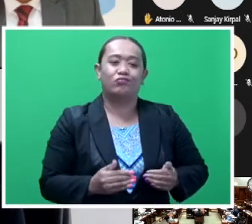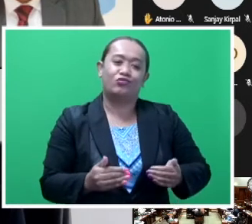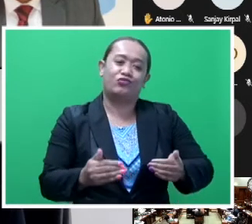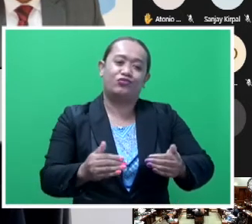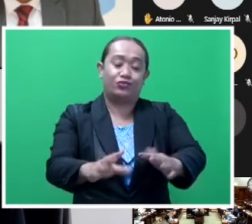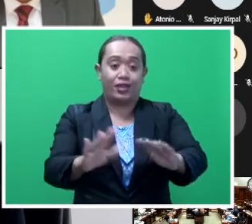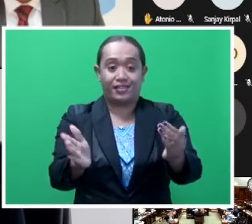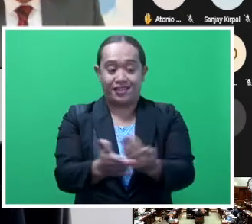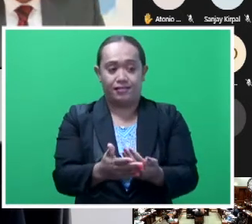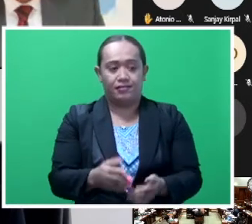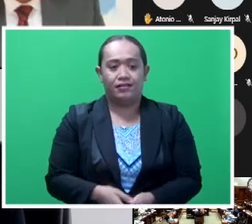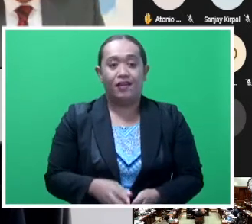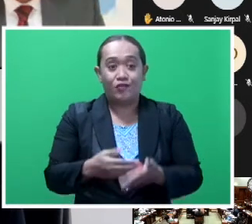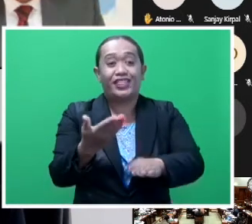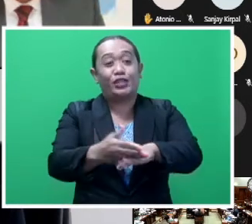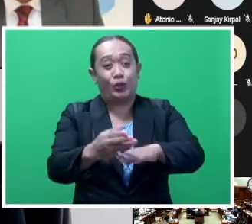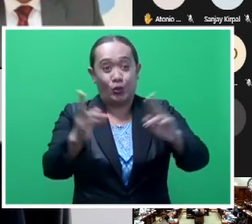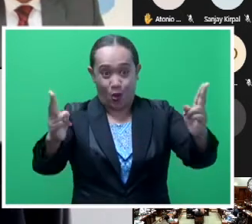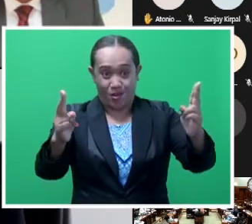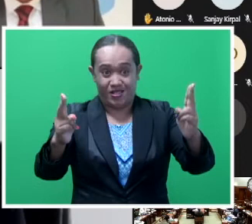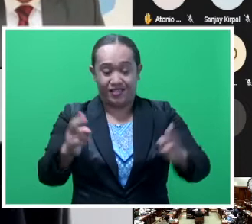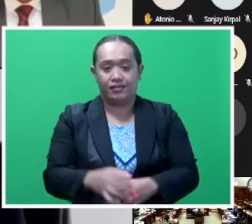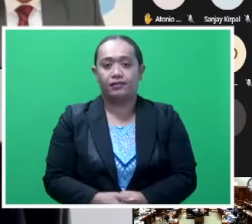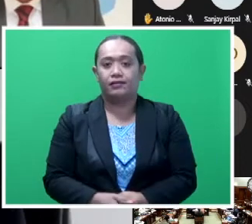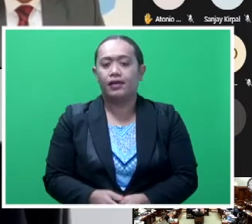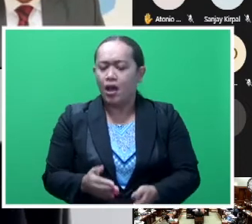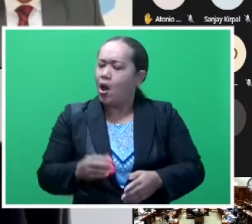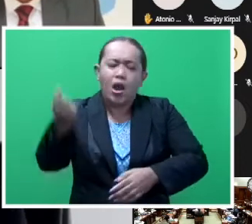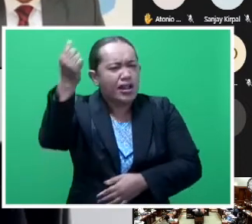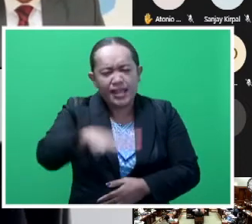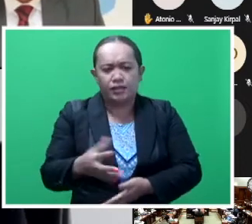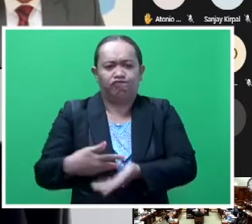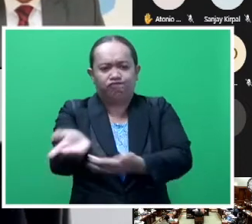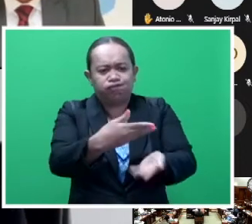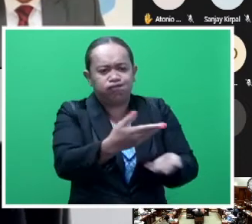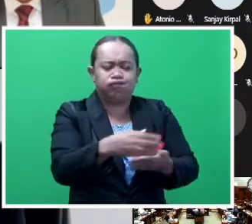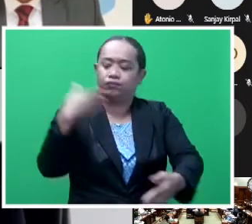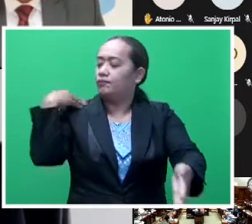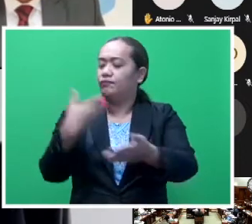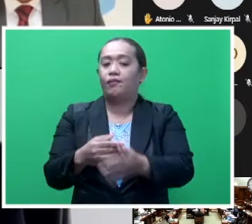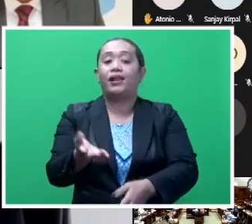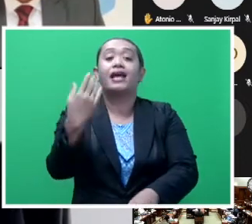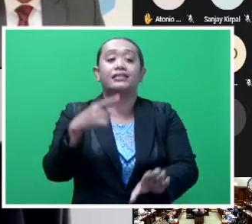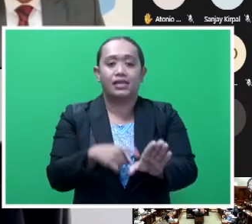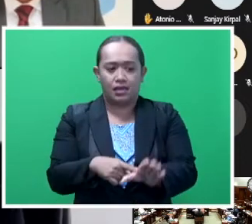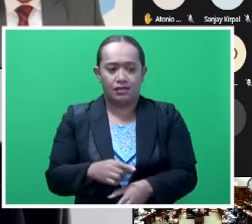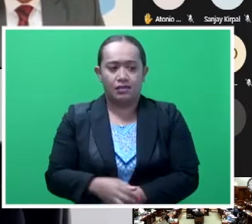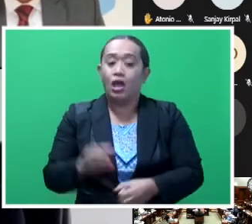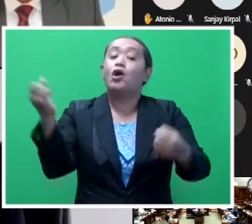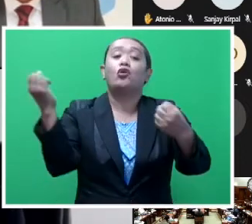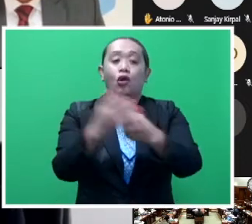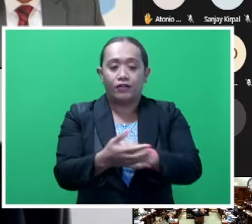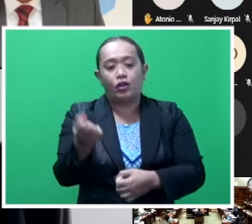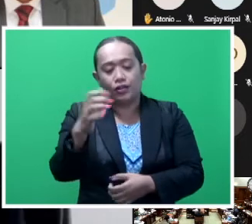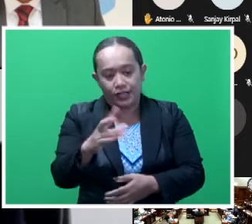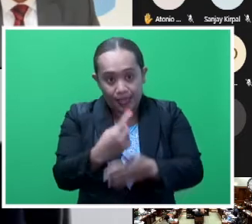there's been extensive consultations done around these measures ever since last year. When COVID-19 came, there were extensive discussions